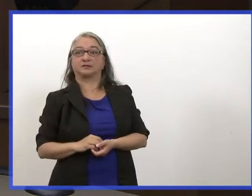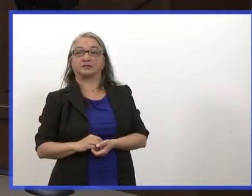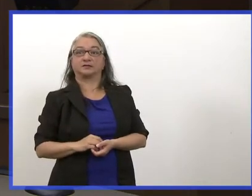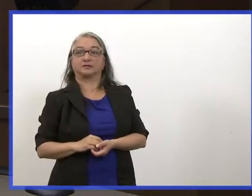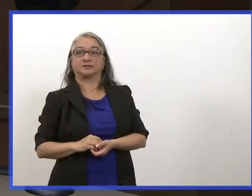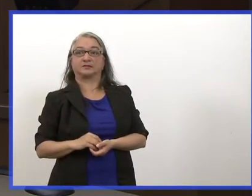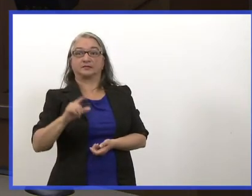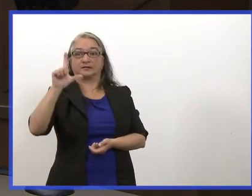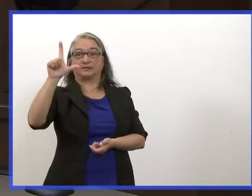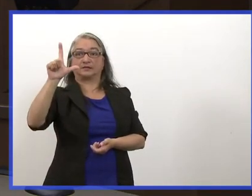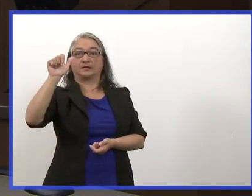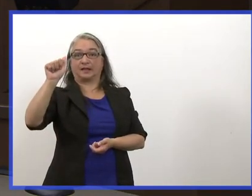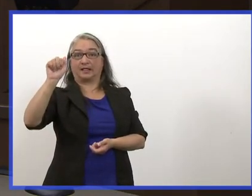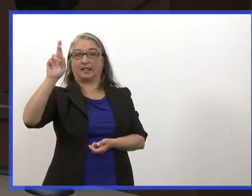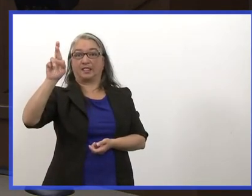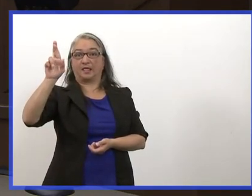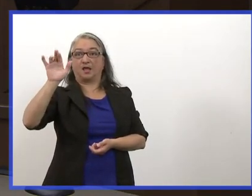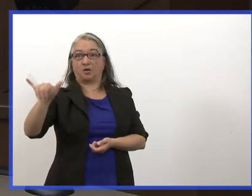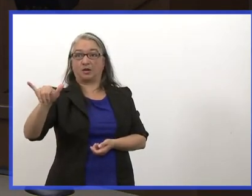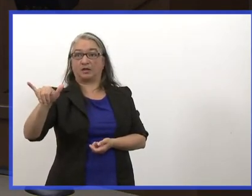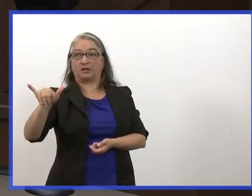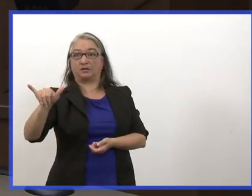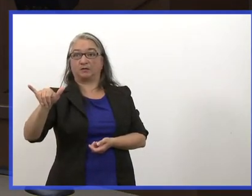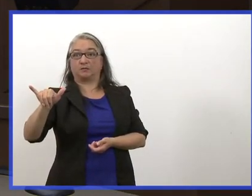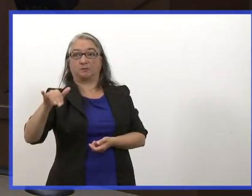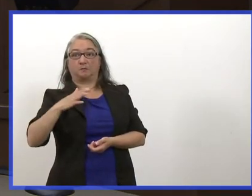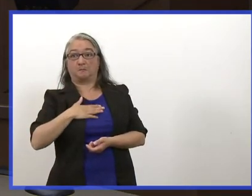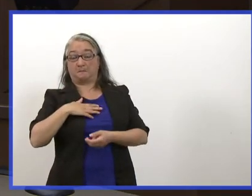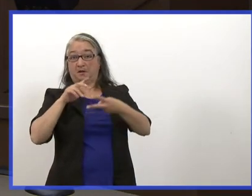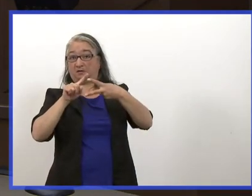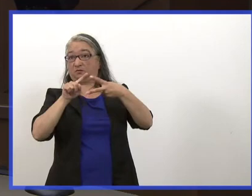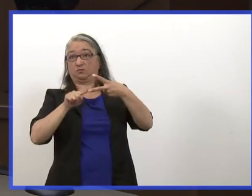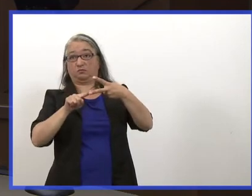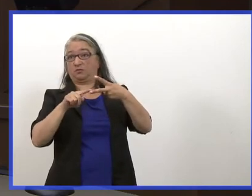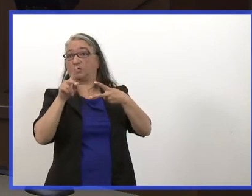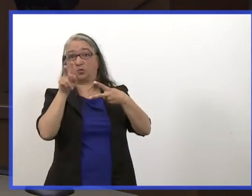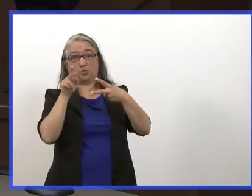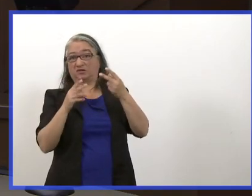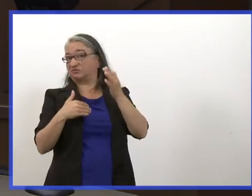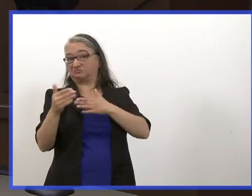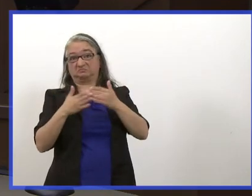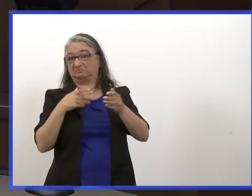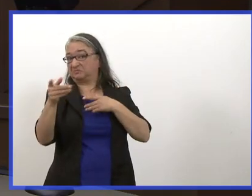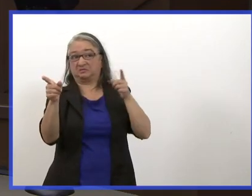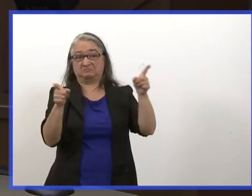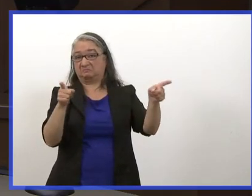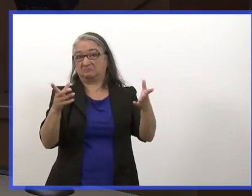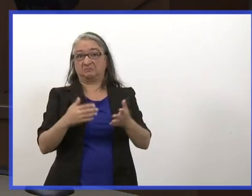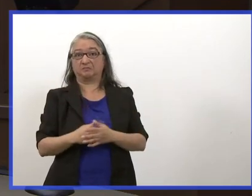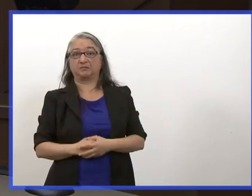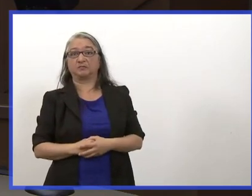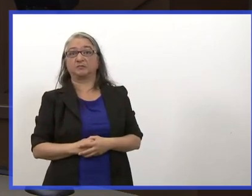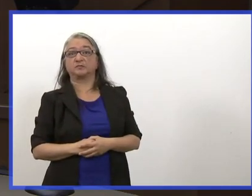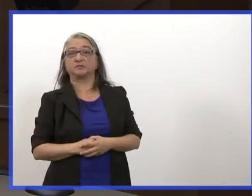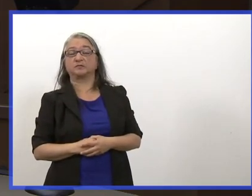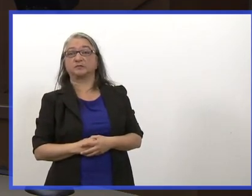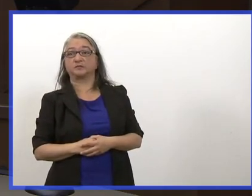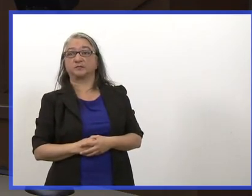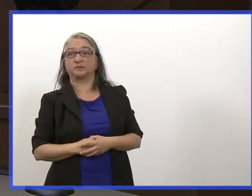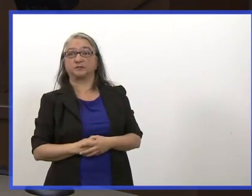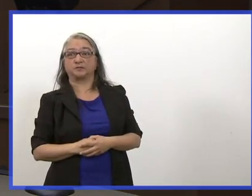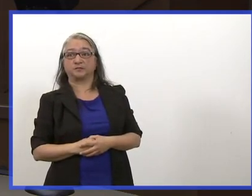This question for either the Premier or Dr. Roussin. If, given the crisis in our hospitals right